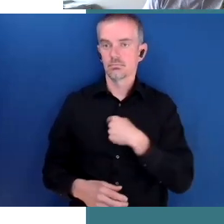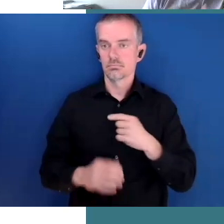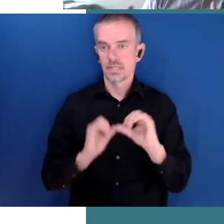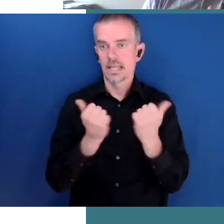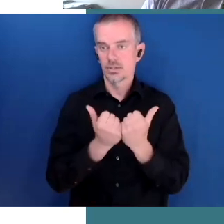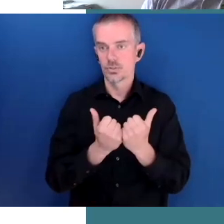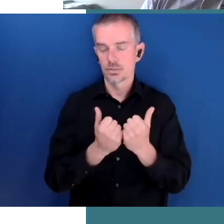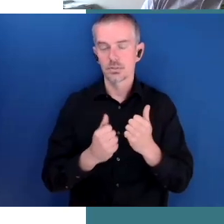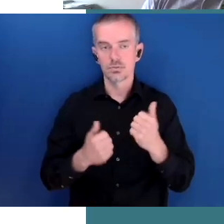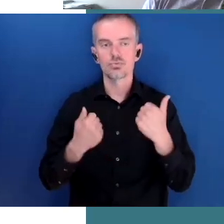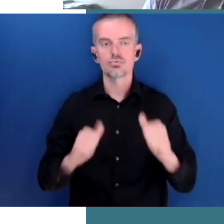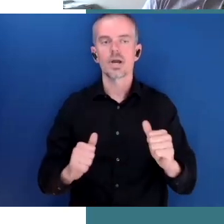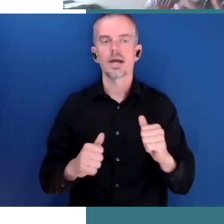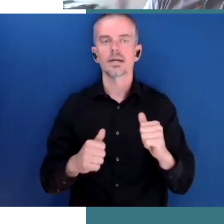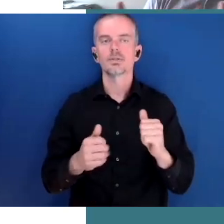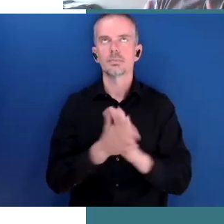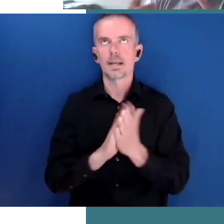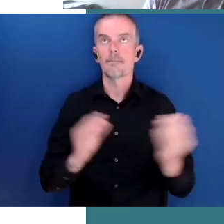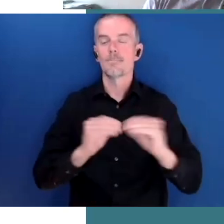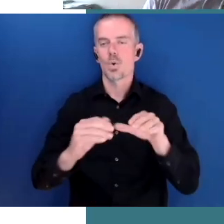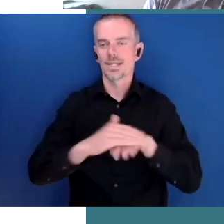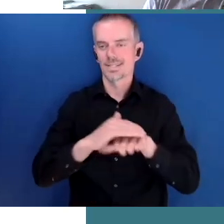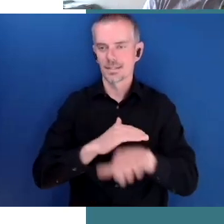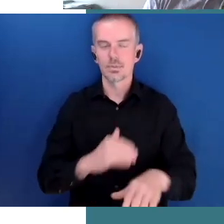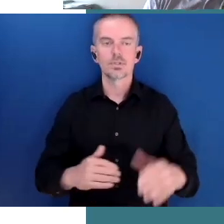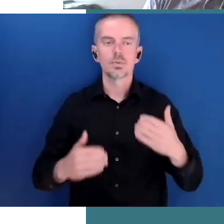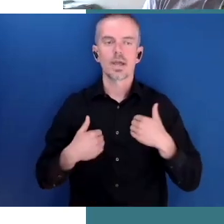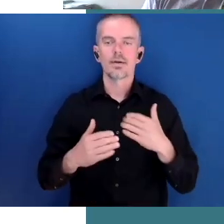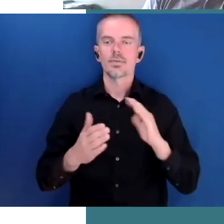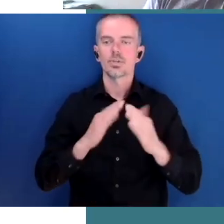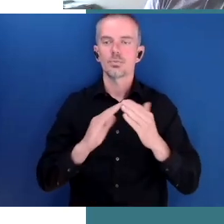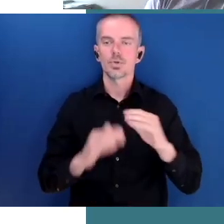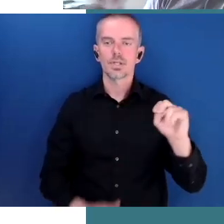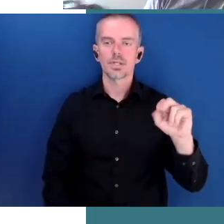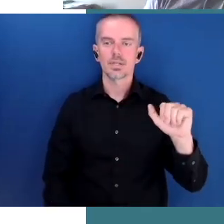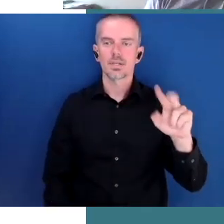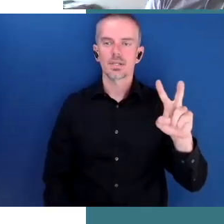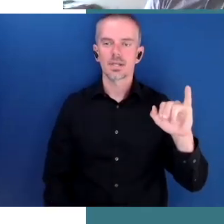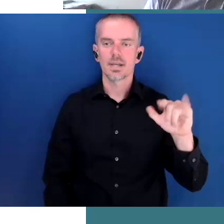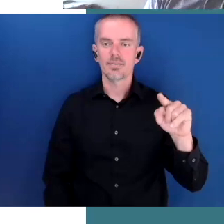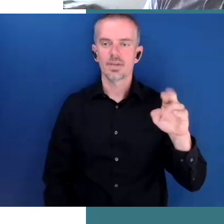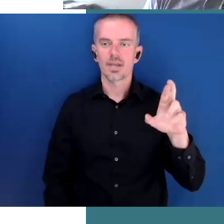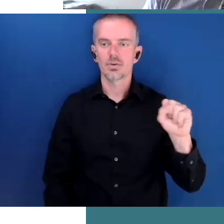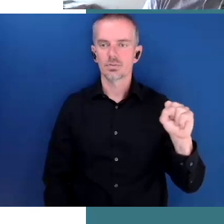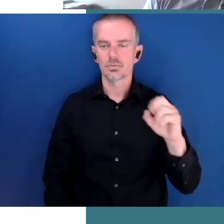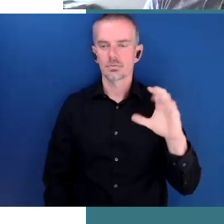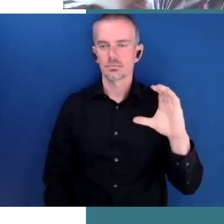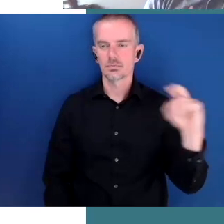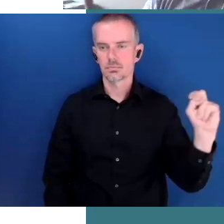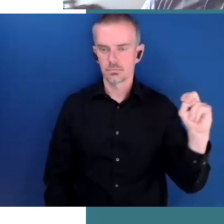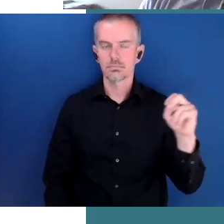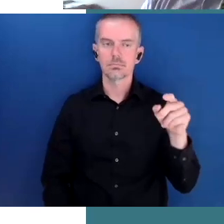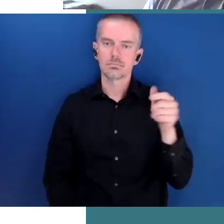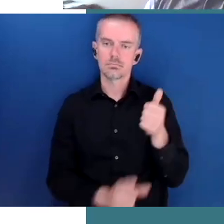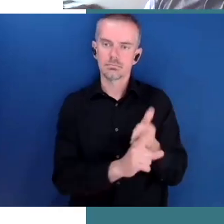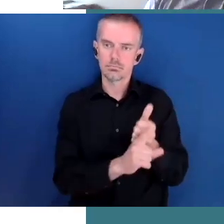be more accessible. And so we have community navigators now that are working through kind